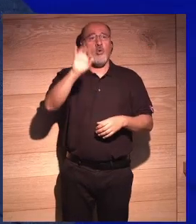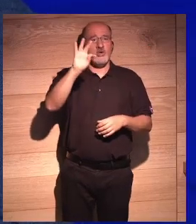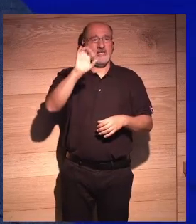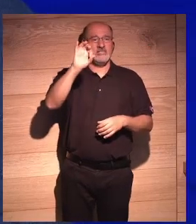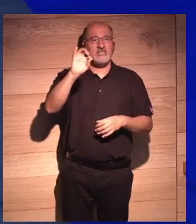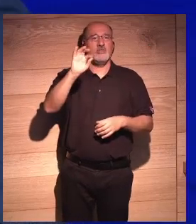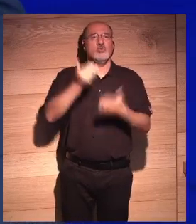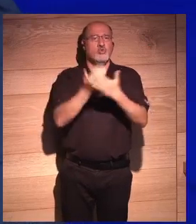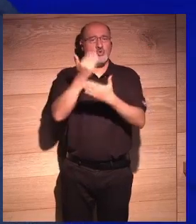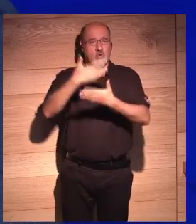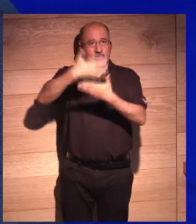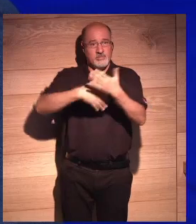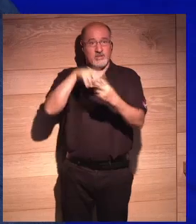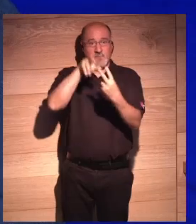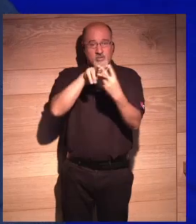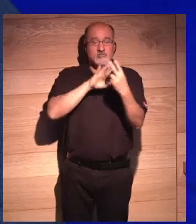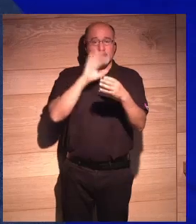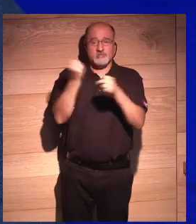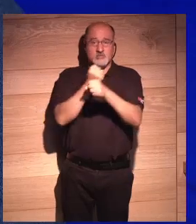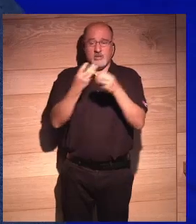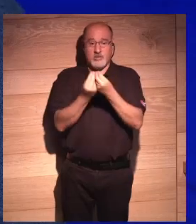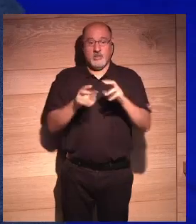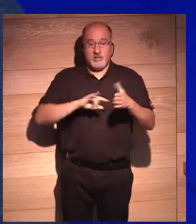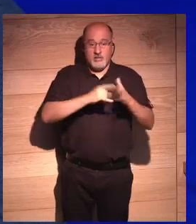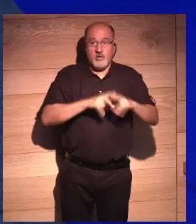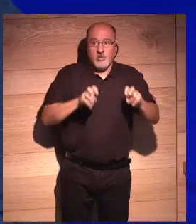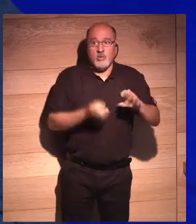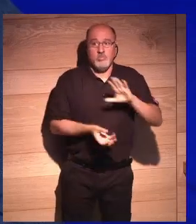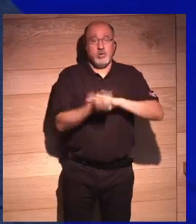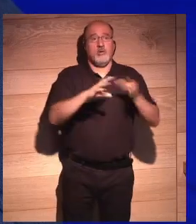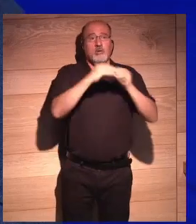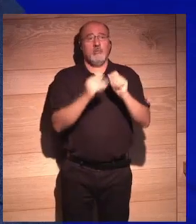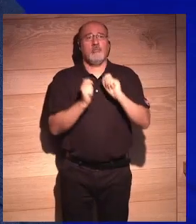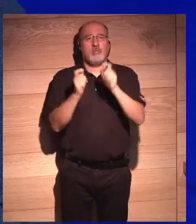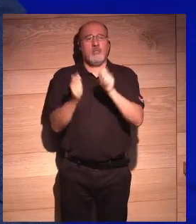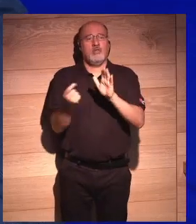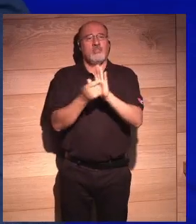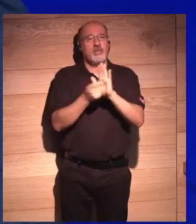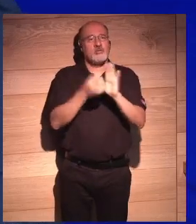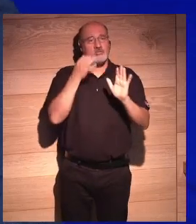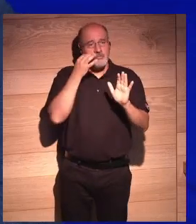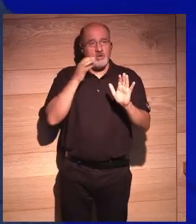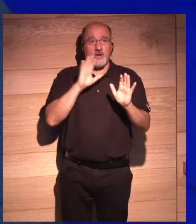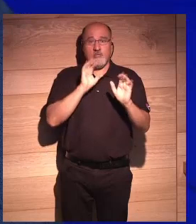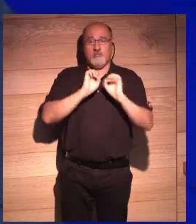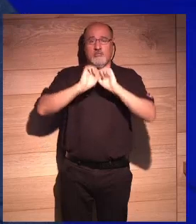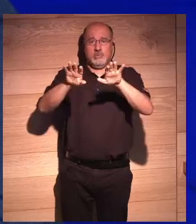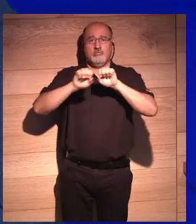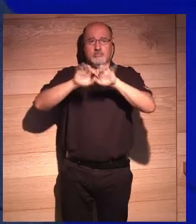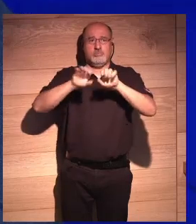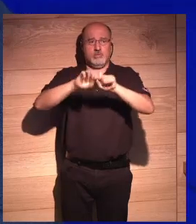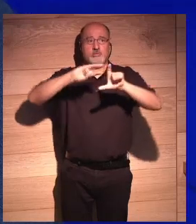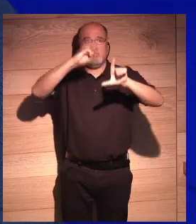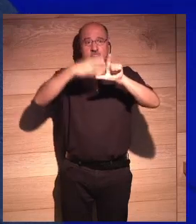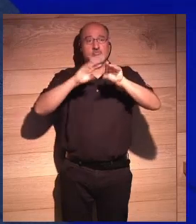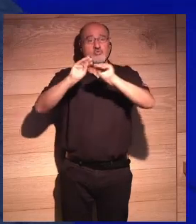to implement every new technology that is launched. We are implementing real-time data, the